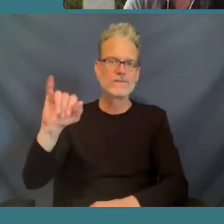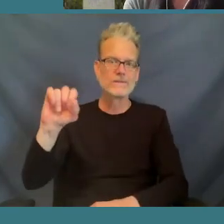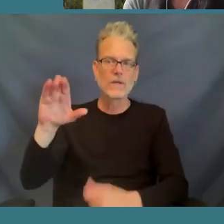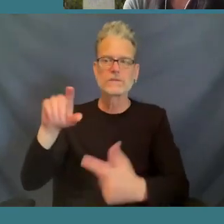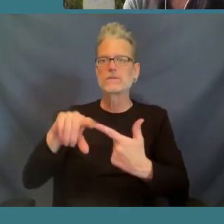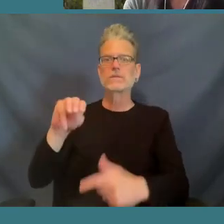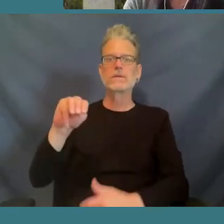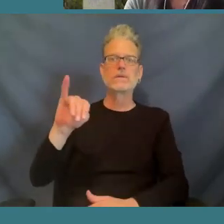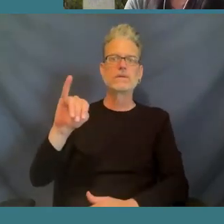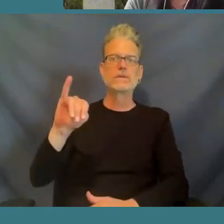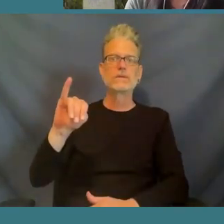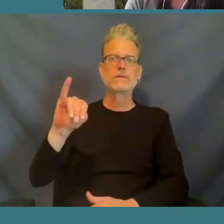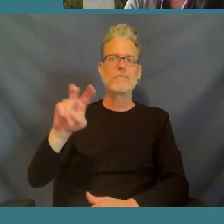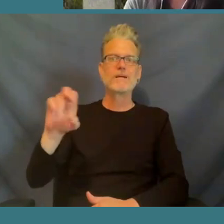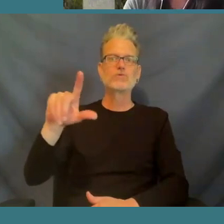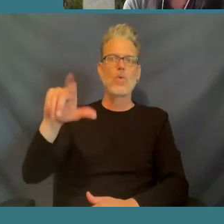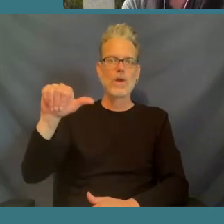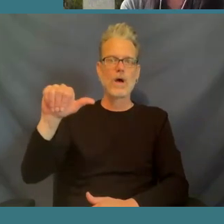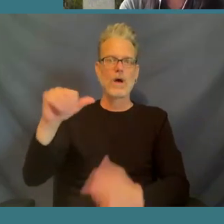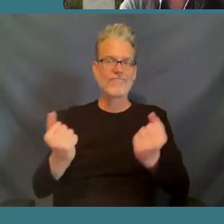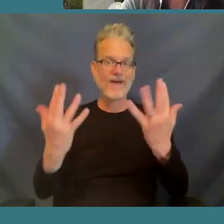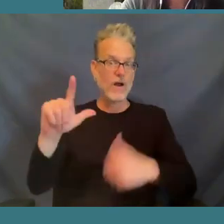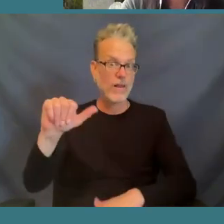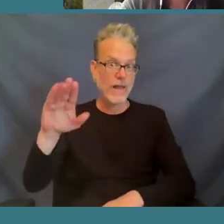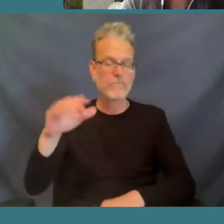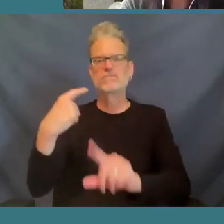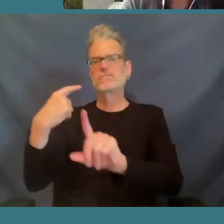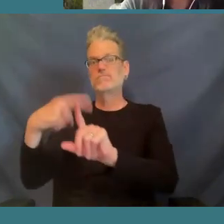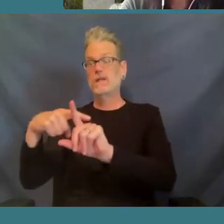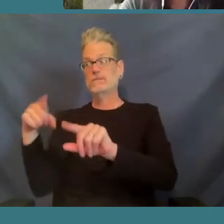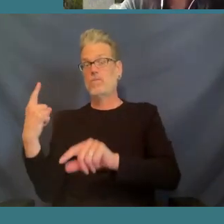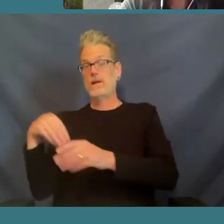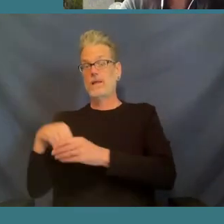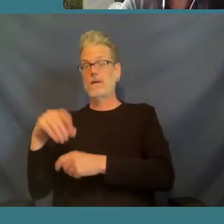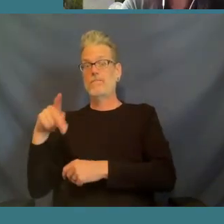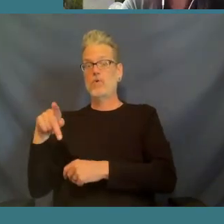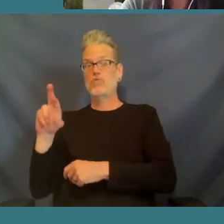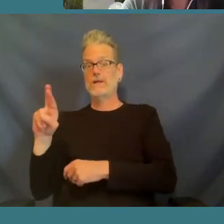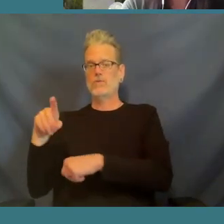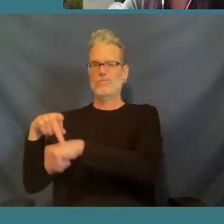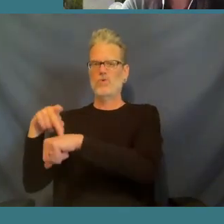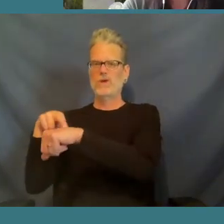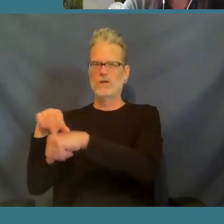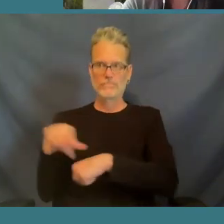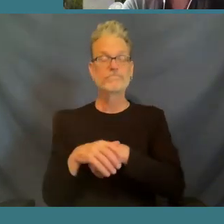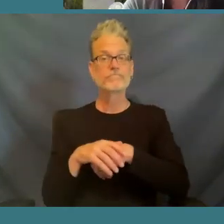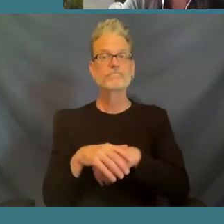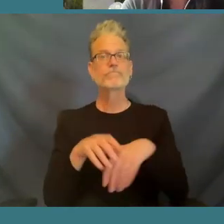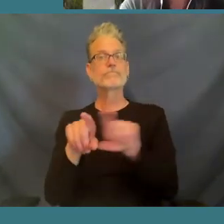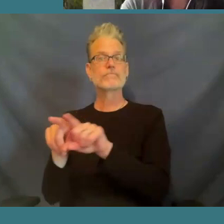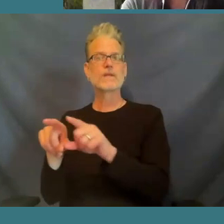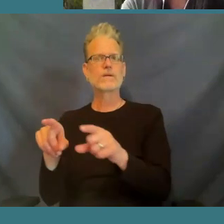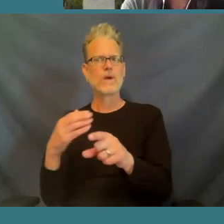the International Institute of Tropical Forestry in Puerto Rico. And business operations includes all the supporting